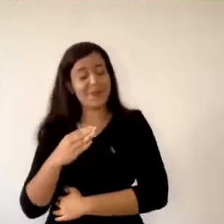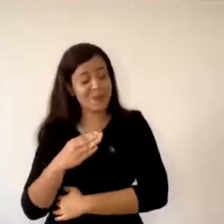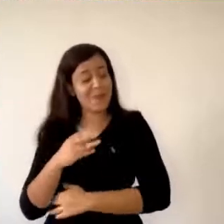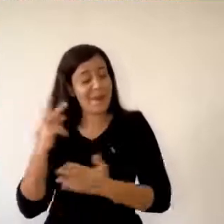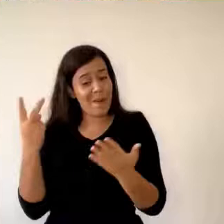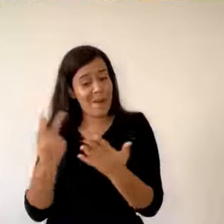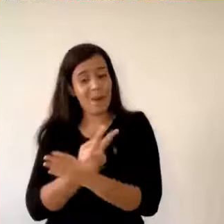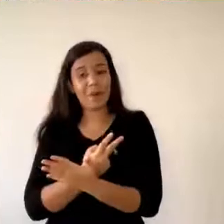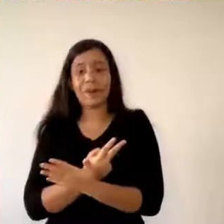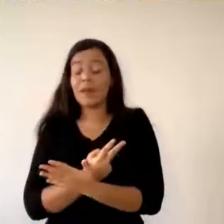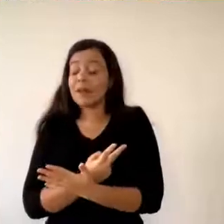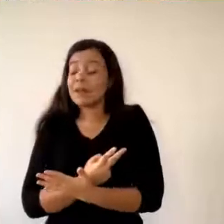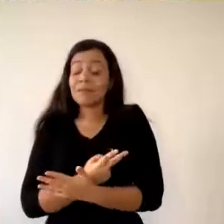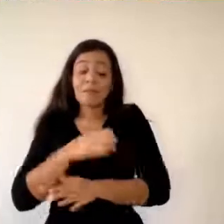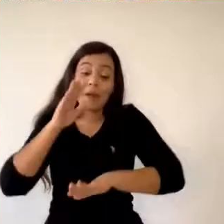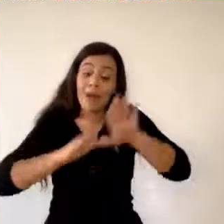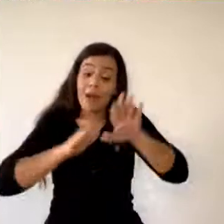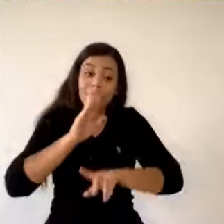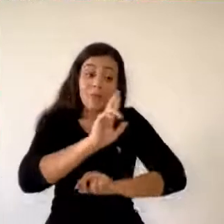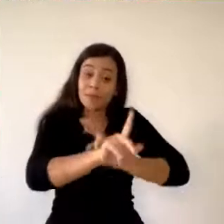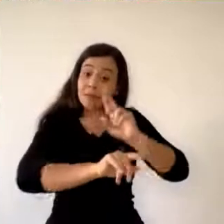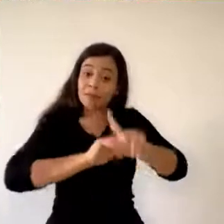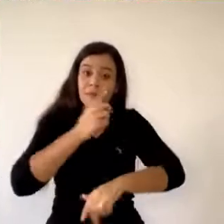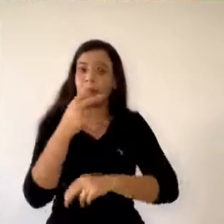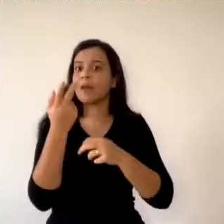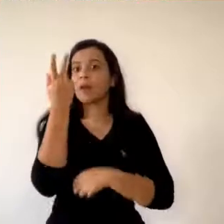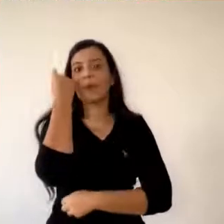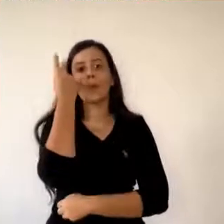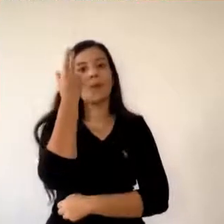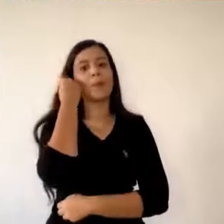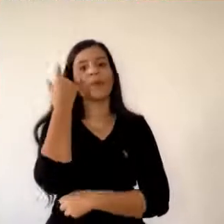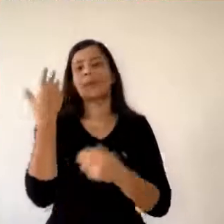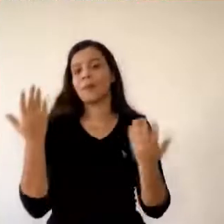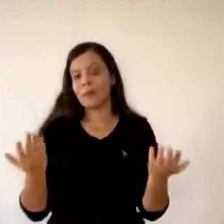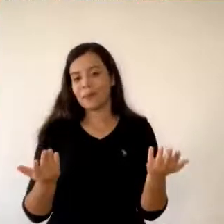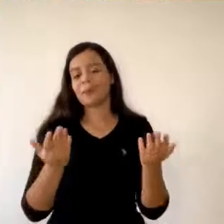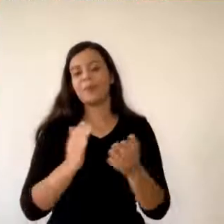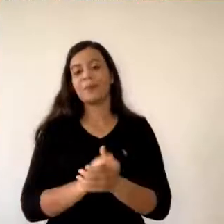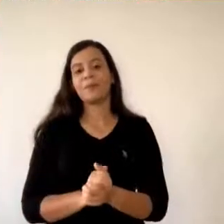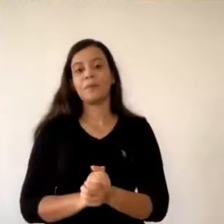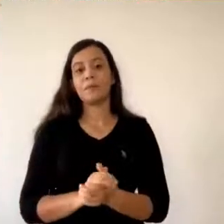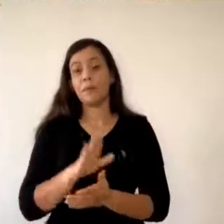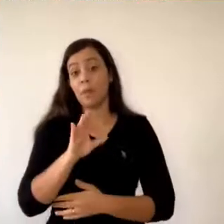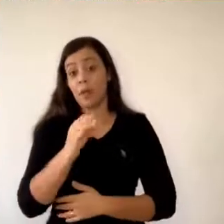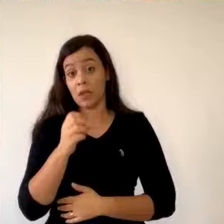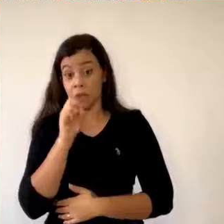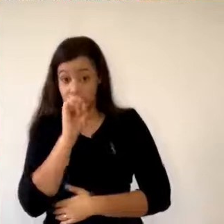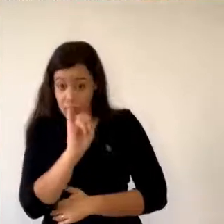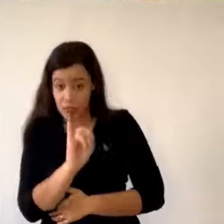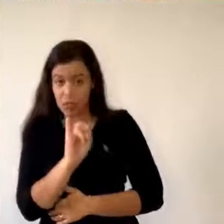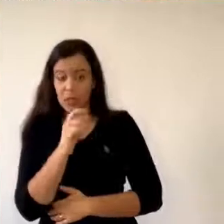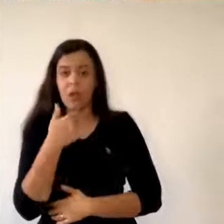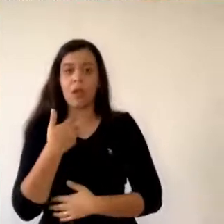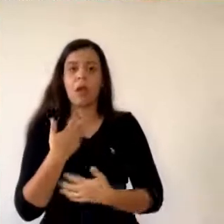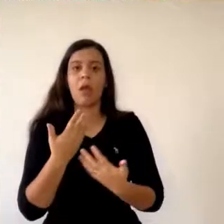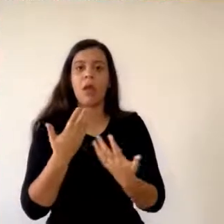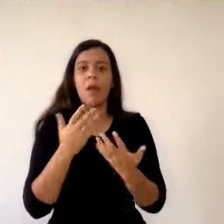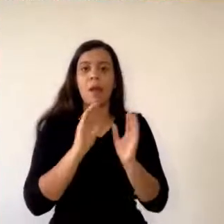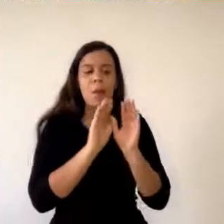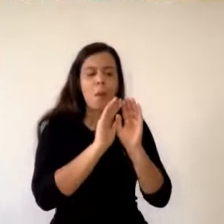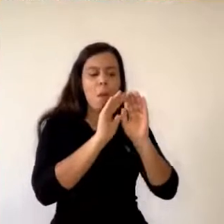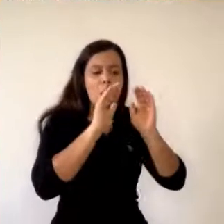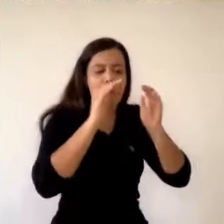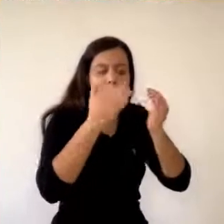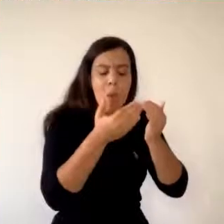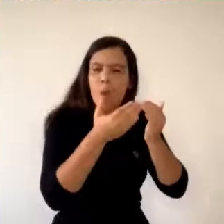bad because we are not going to be able to reach consensus in all points, in all instances.